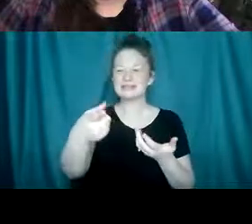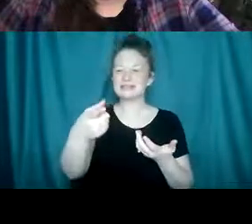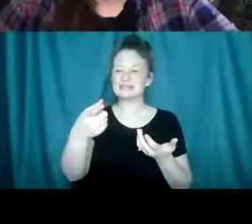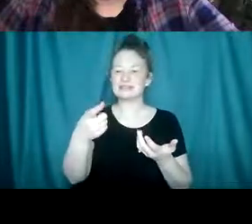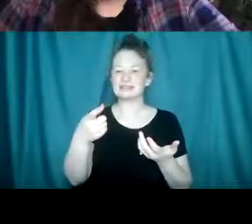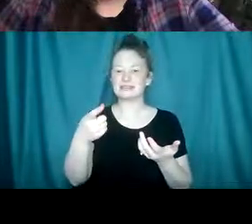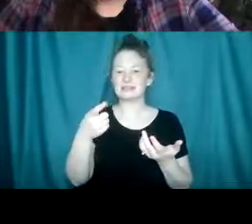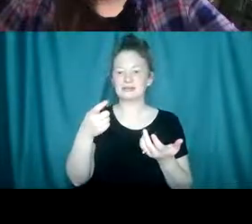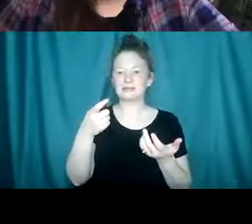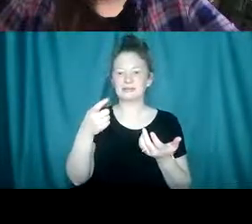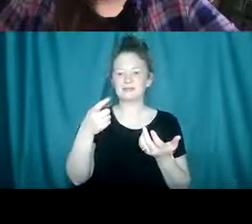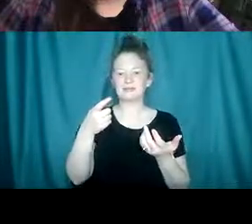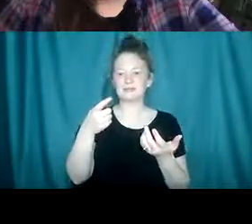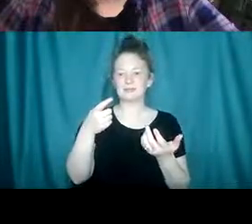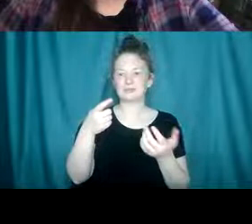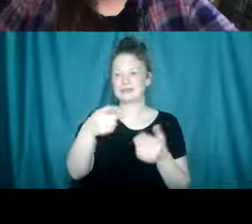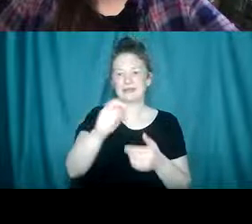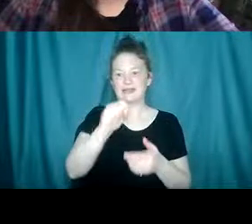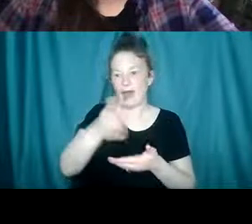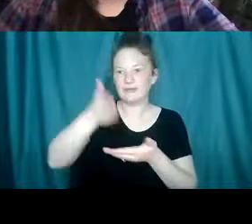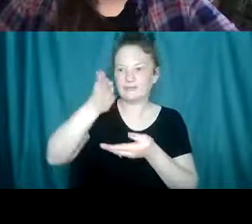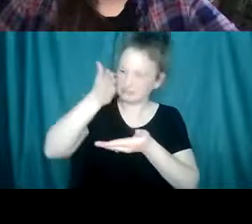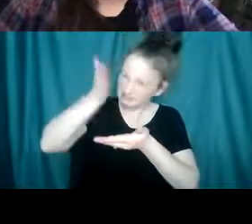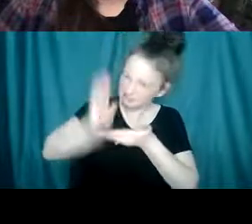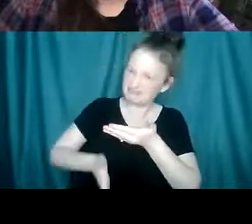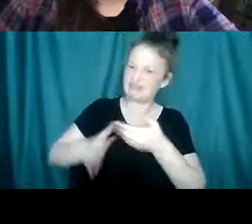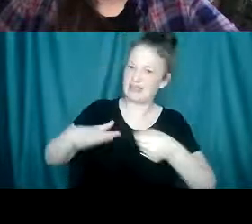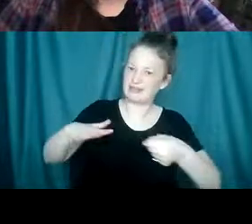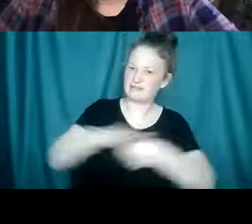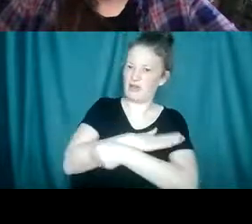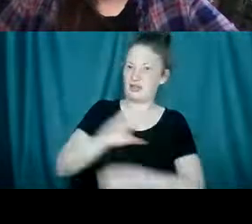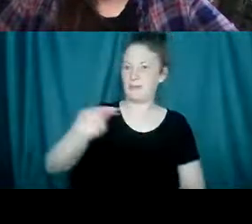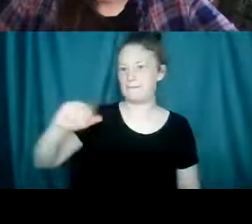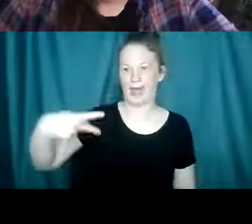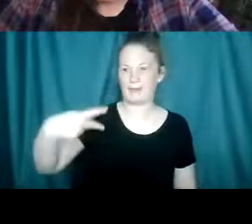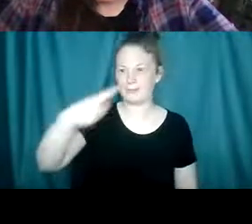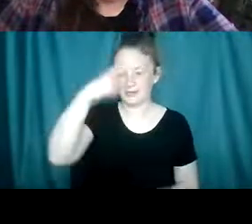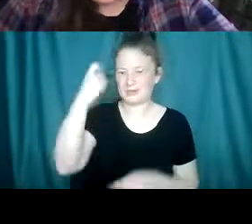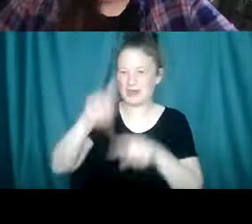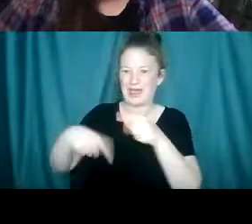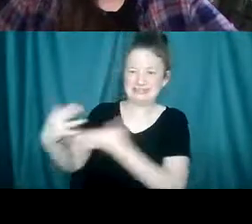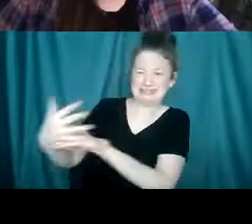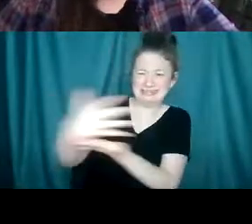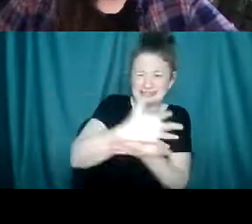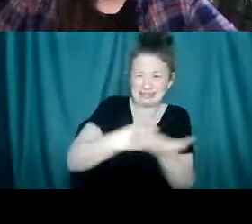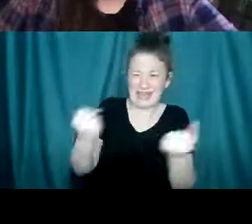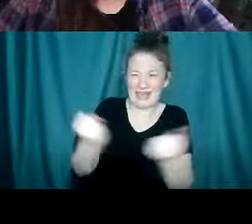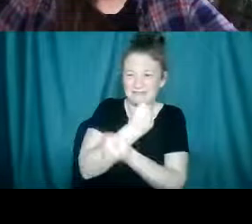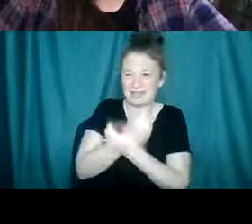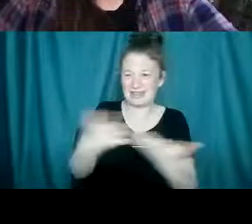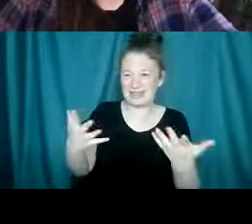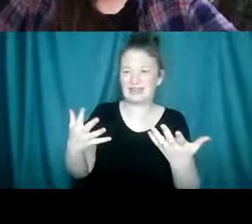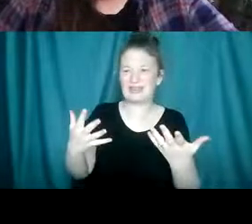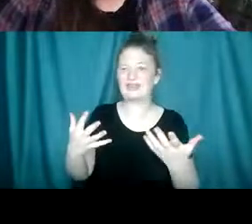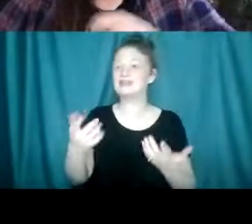good publication, but it's definitely incomplete because we simply can't have everything. Right. Yeah. It would be better if scientists